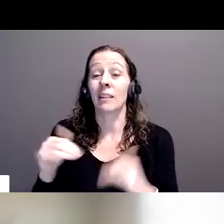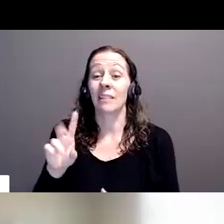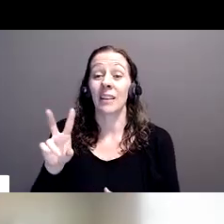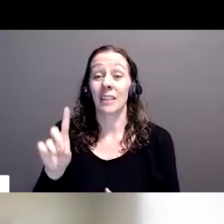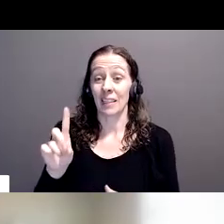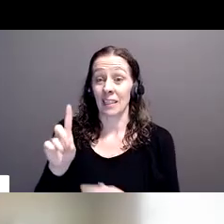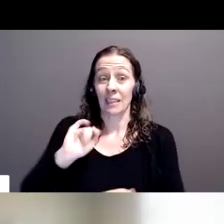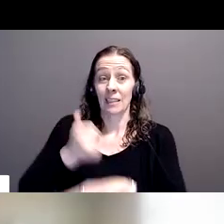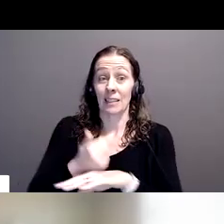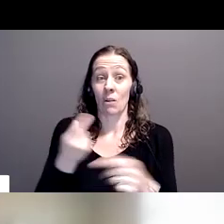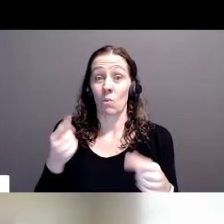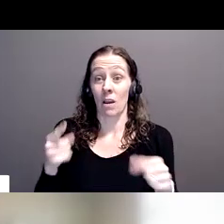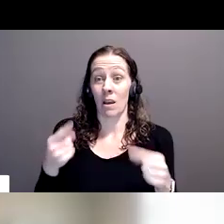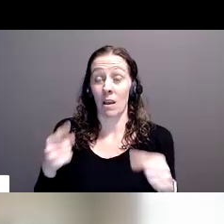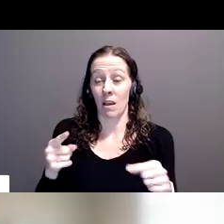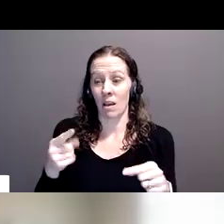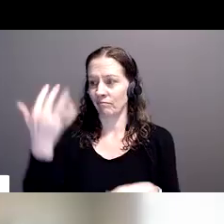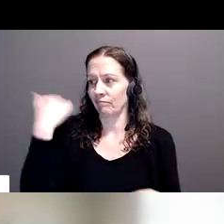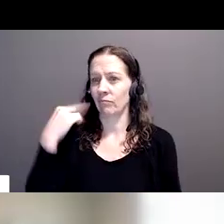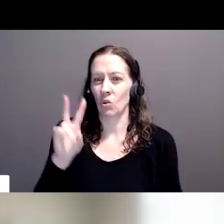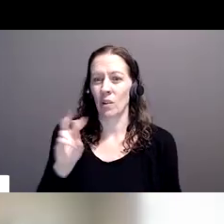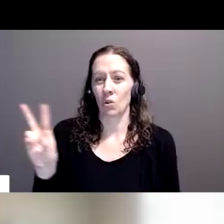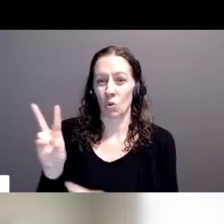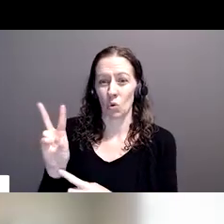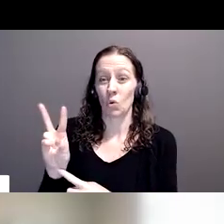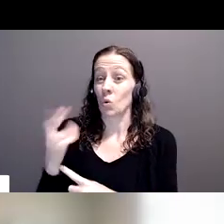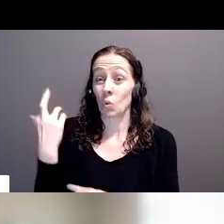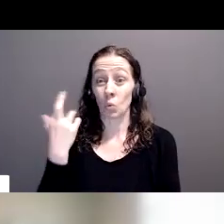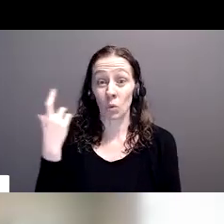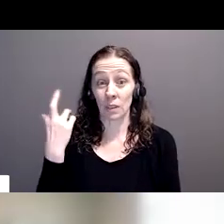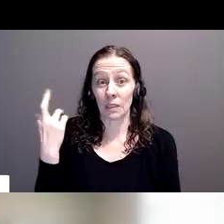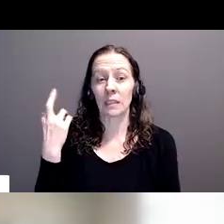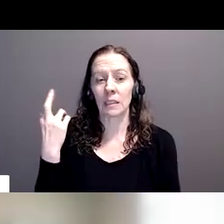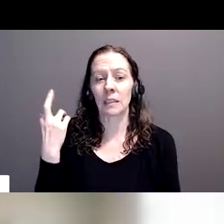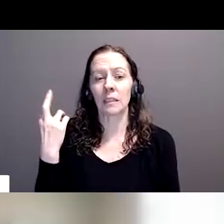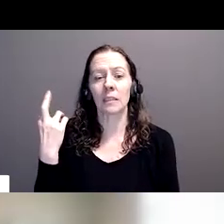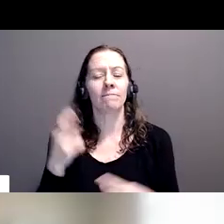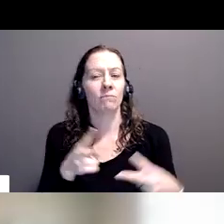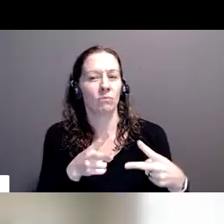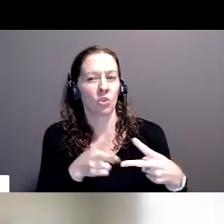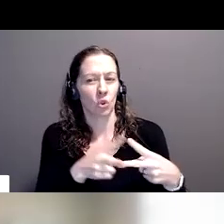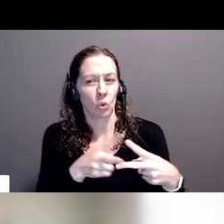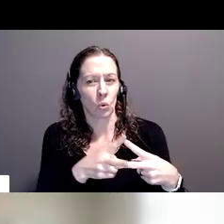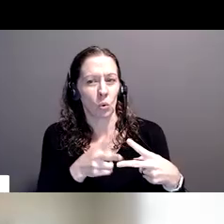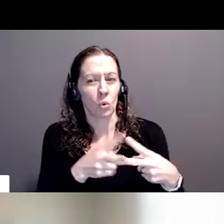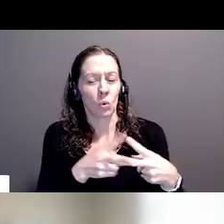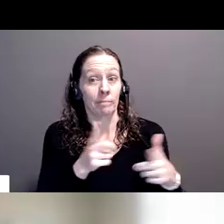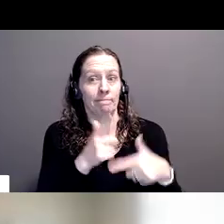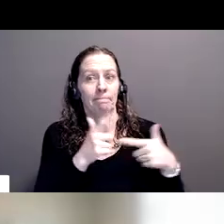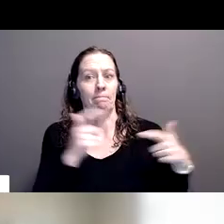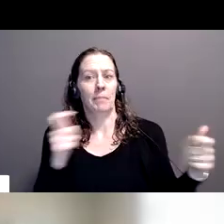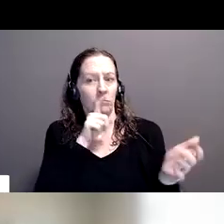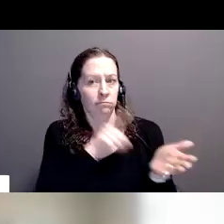in 2002 in response to recommendations that arose from 2 major inquests